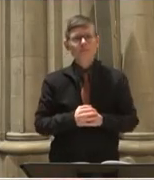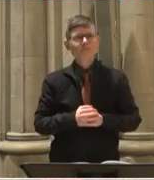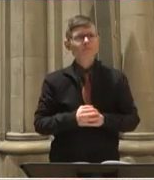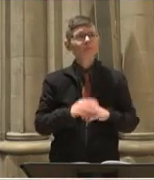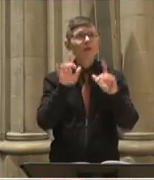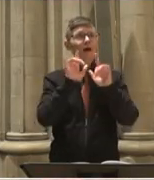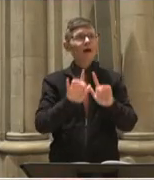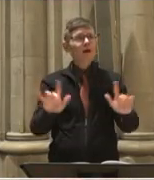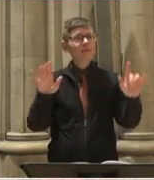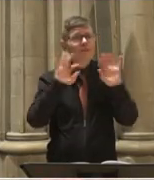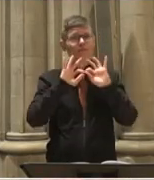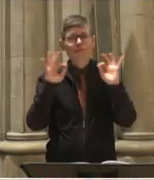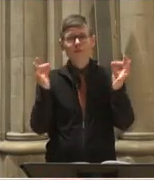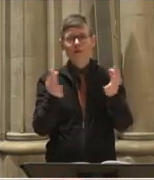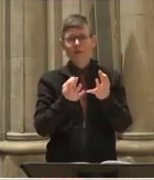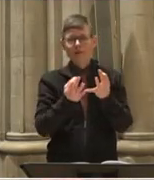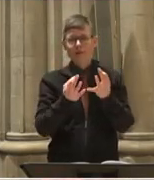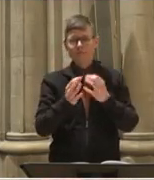Cathedral family,